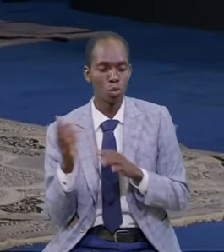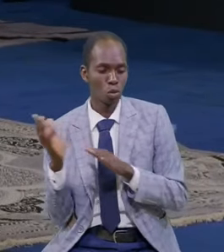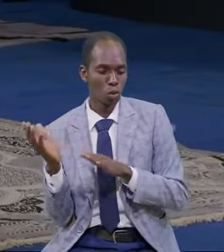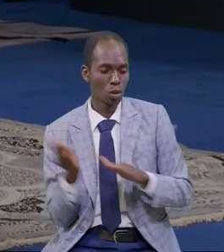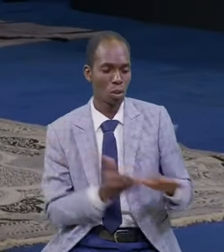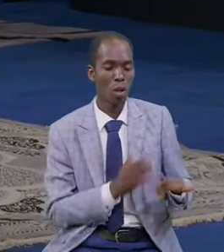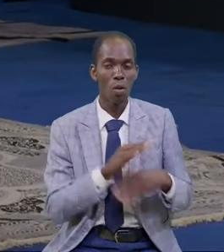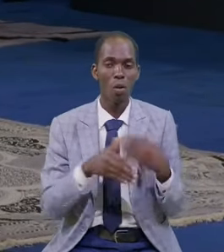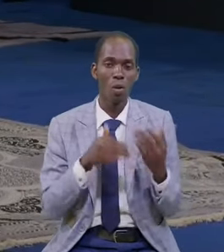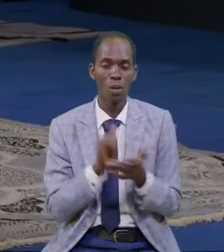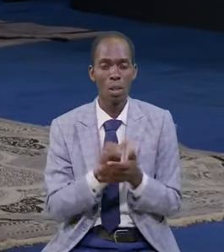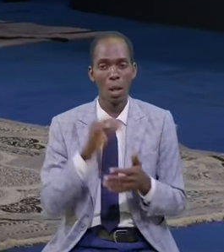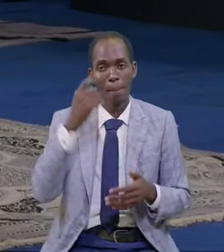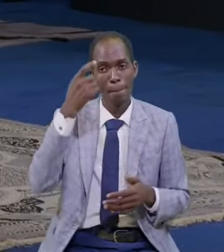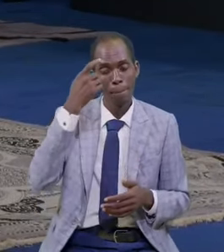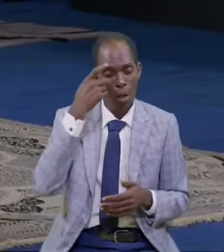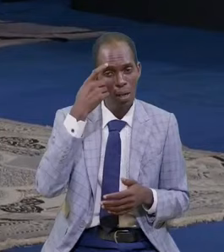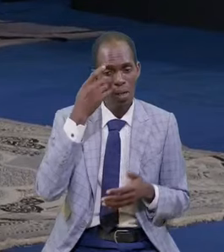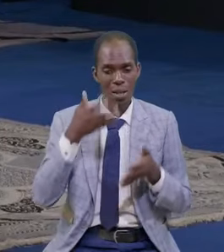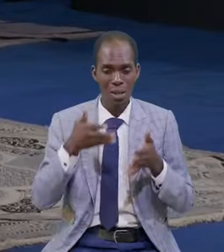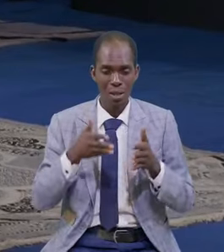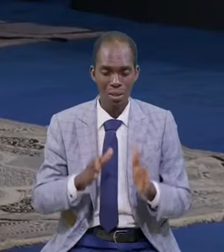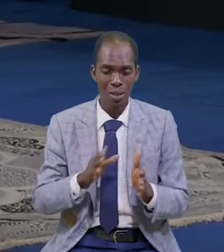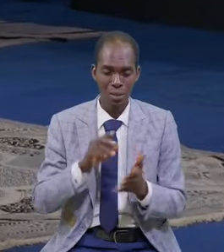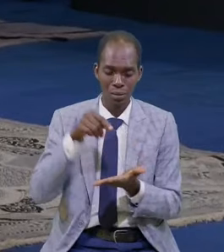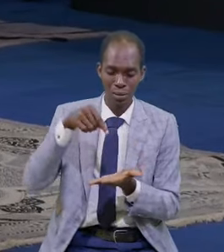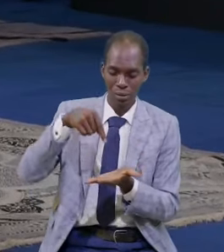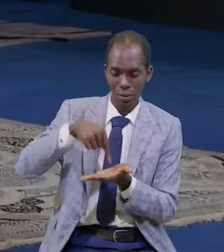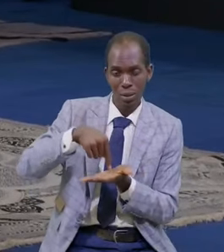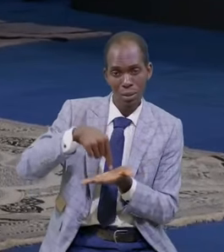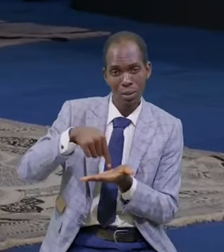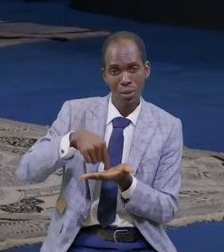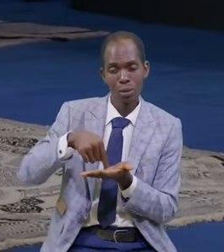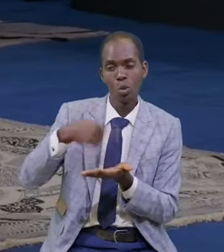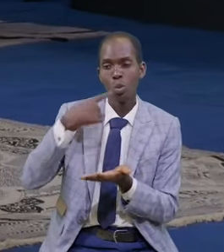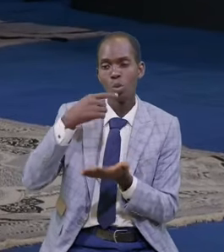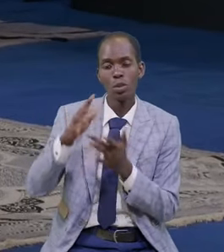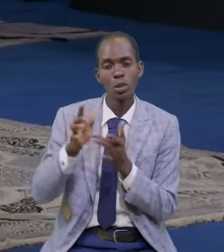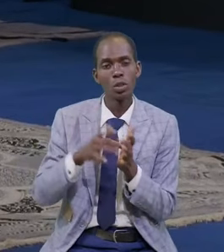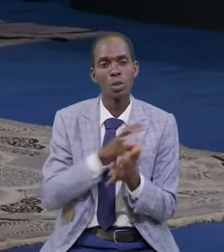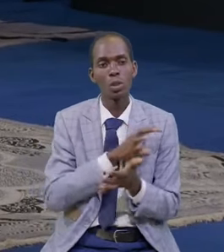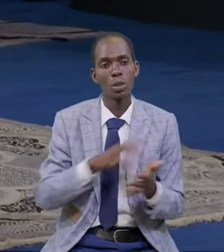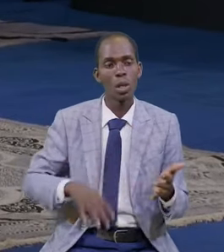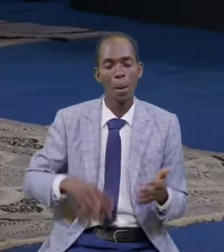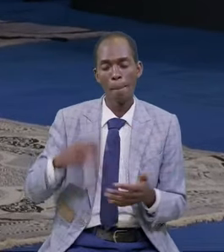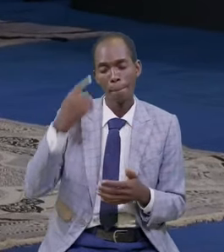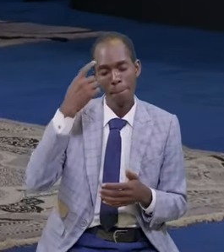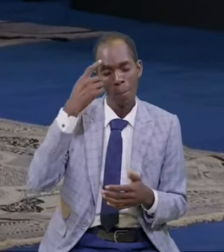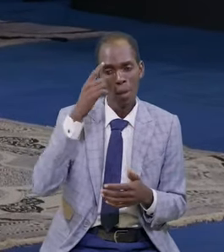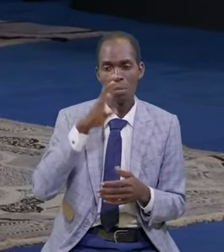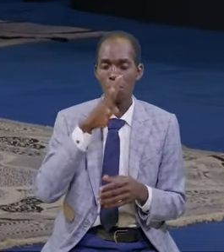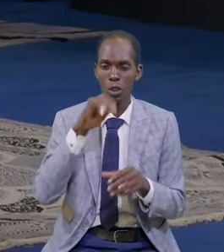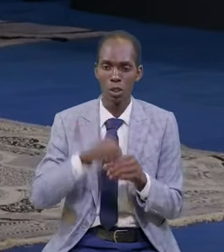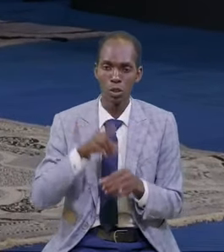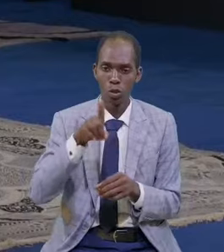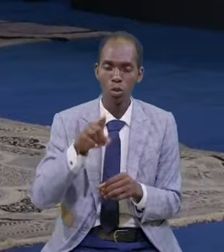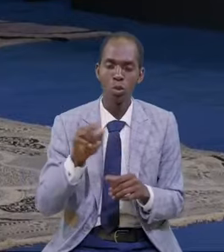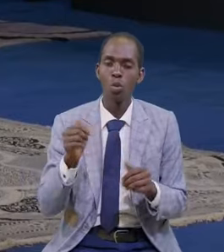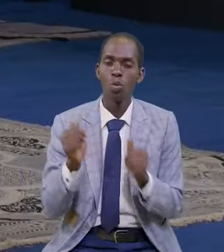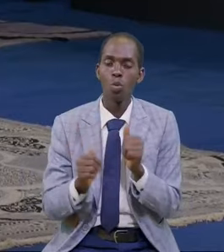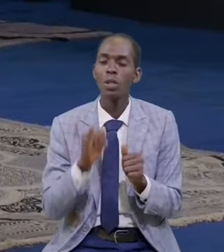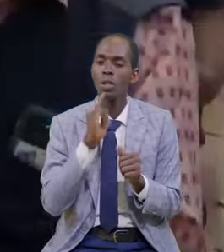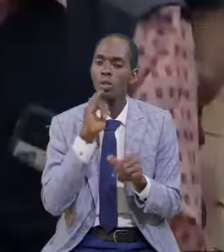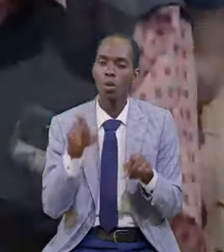let this might be in you which was also in Christ look at verse